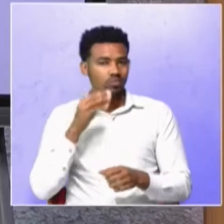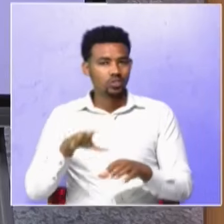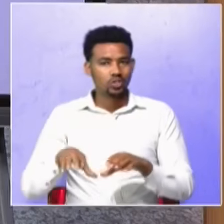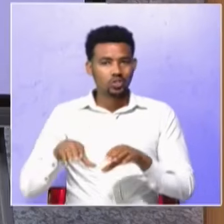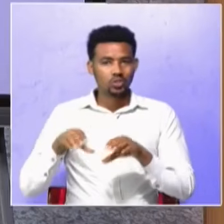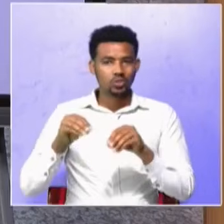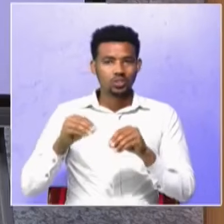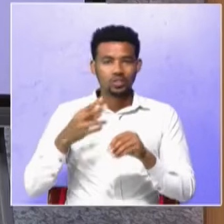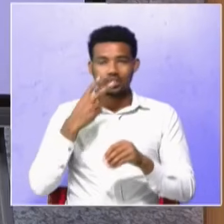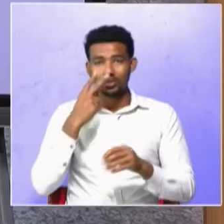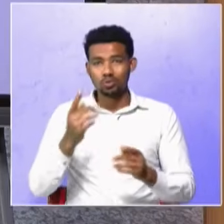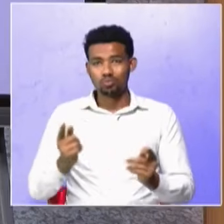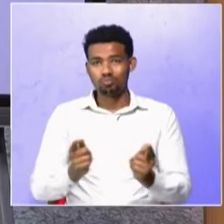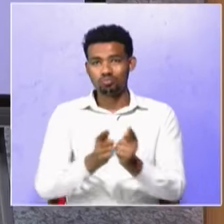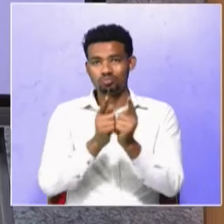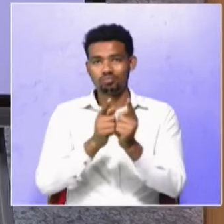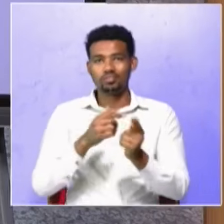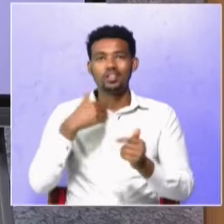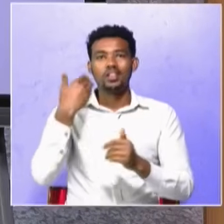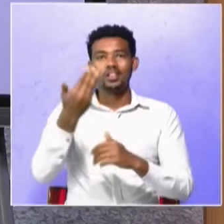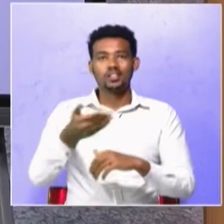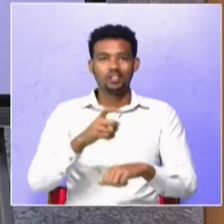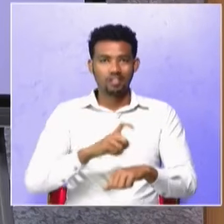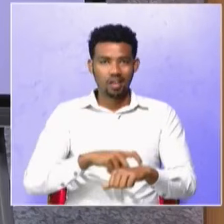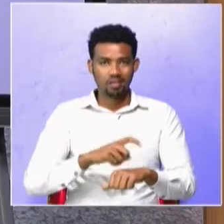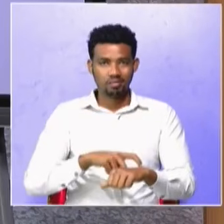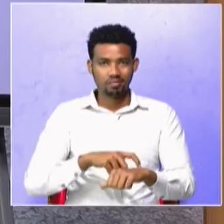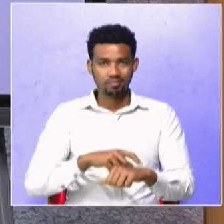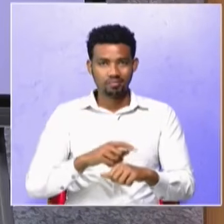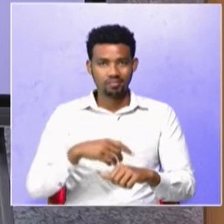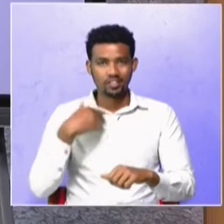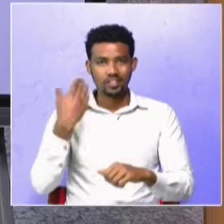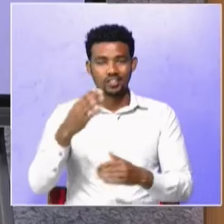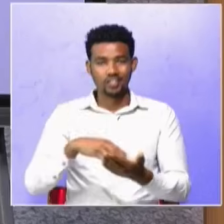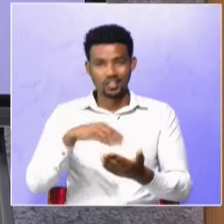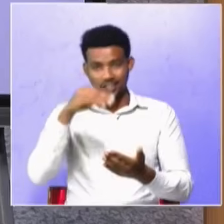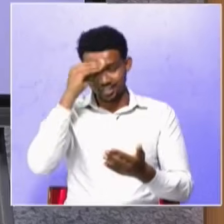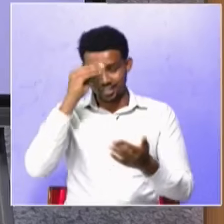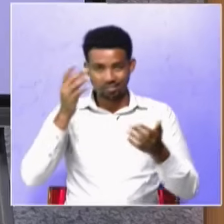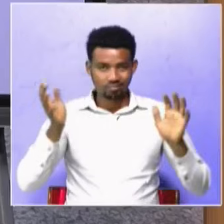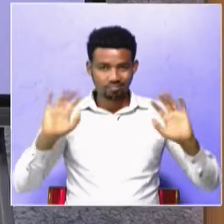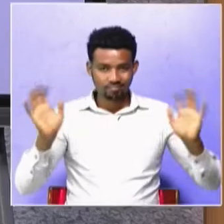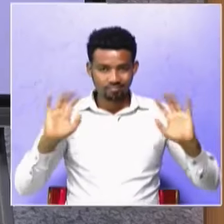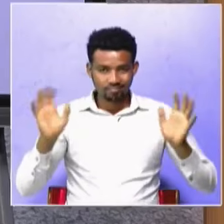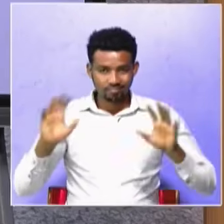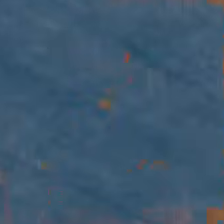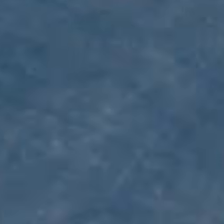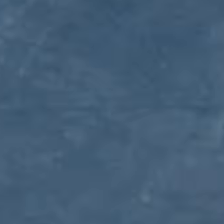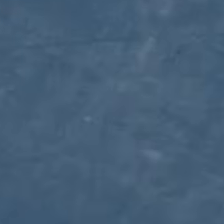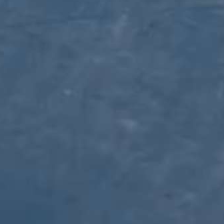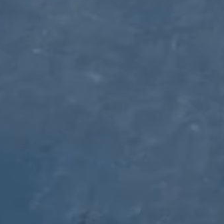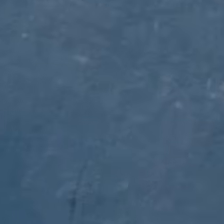Students, see you the next time and the next lesson. Goodbye, students.